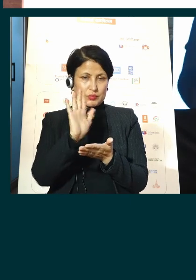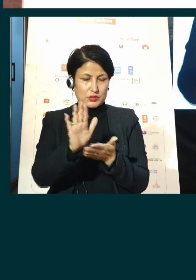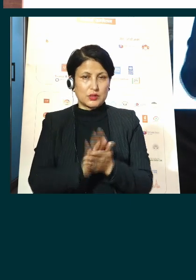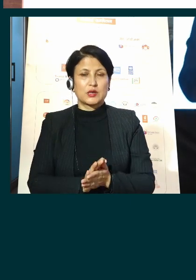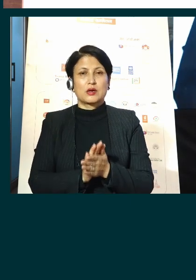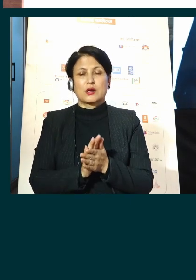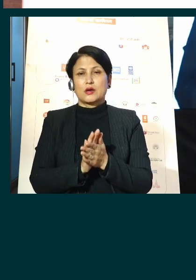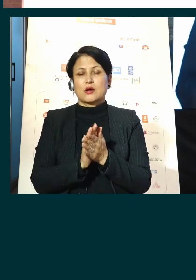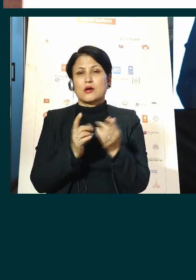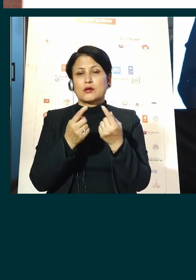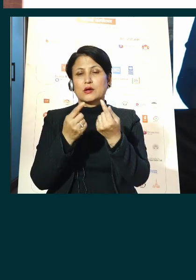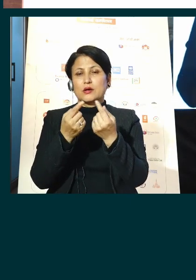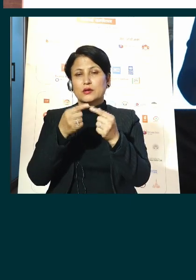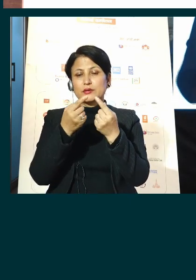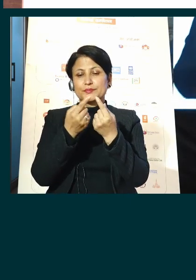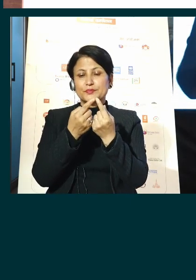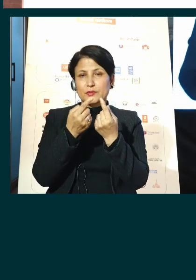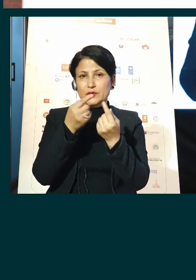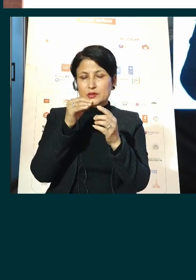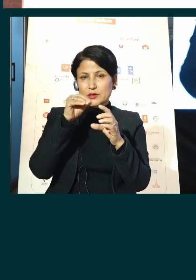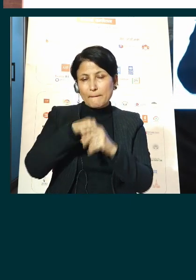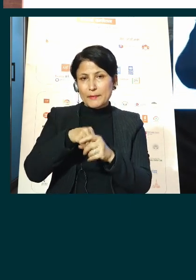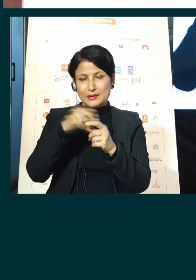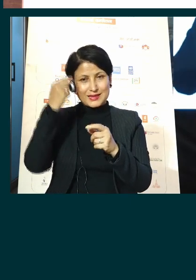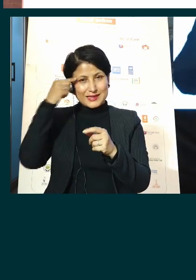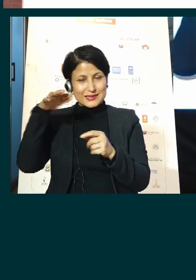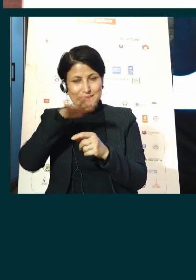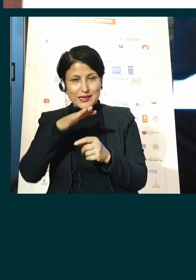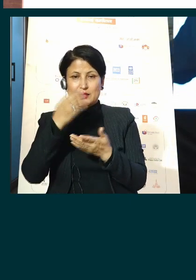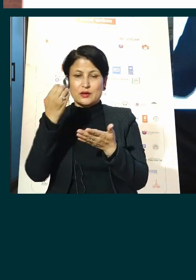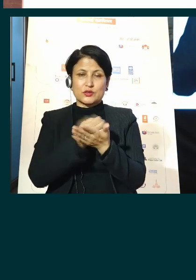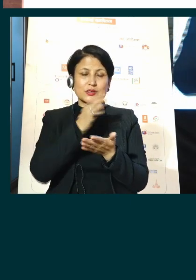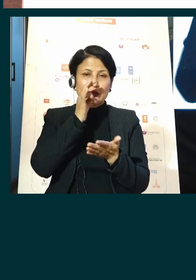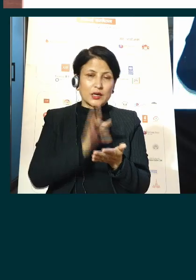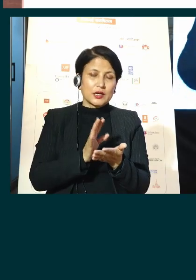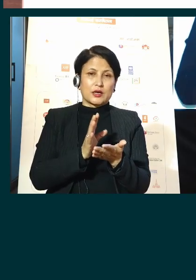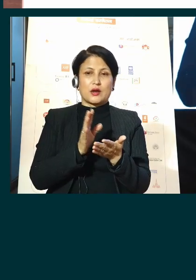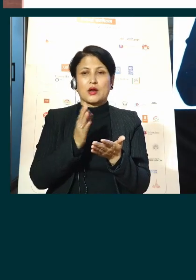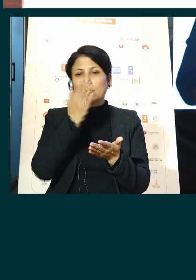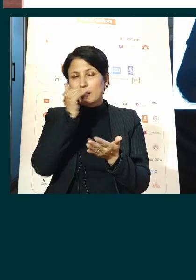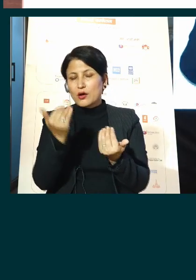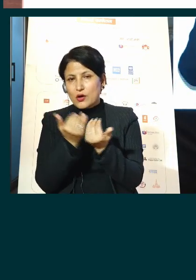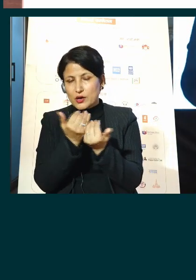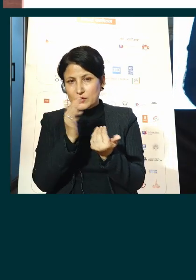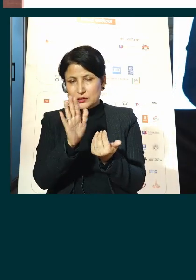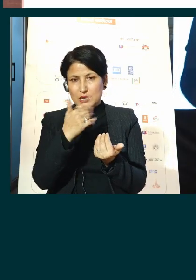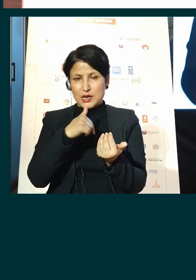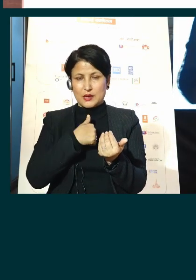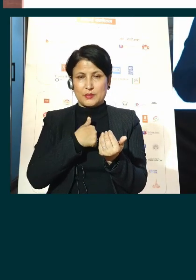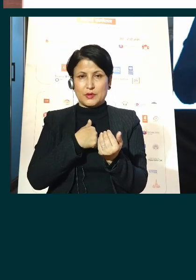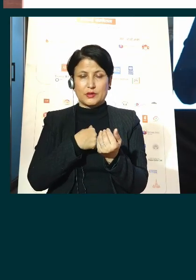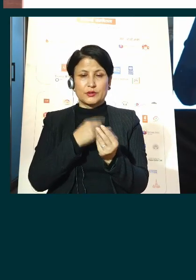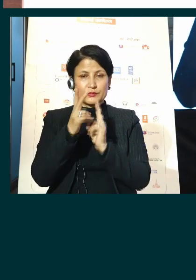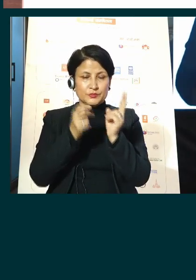why organizations are making the decisions they are, why they're making certain intervention choices. And so what we sought to do in this study